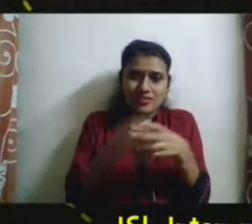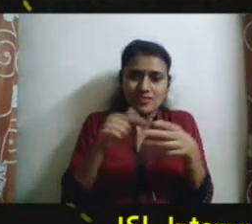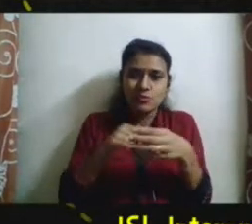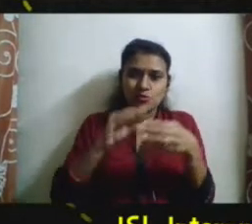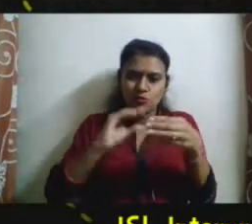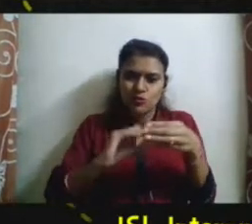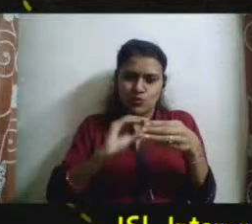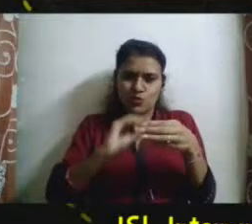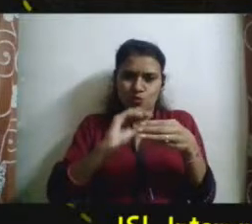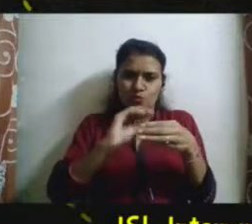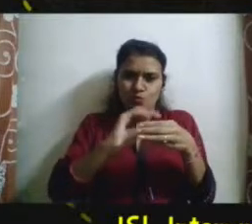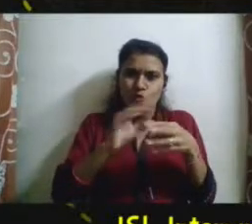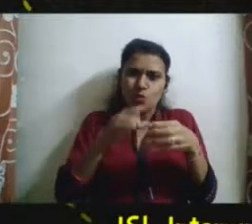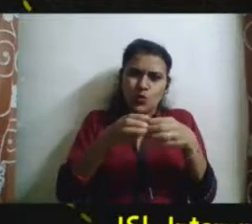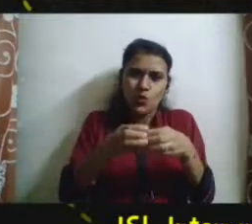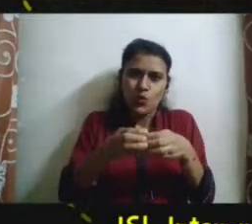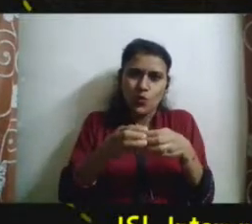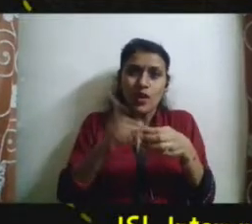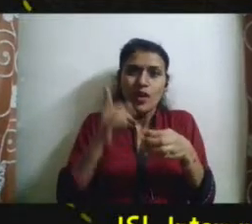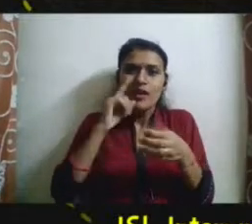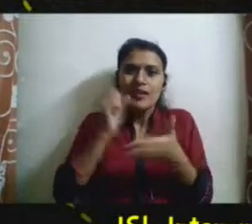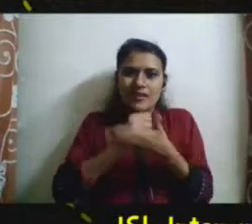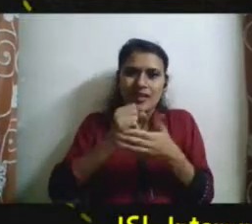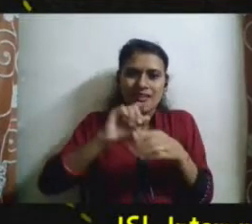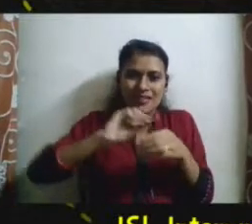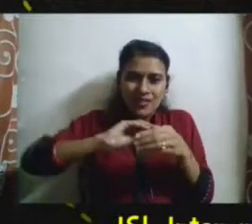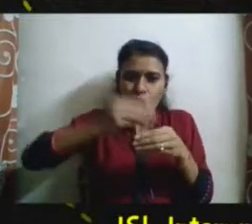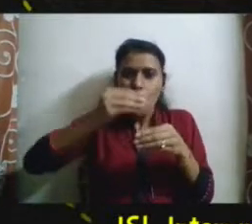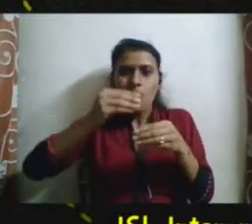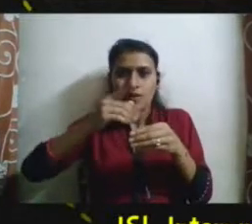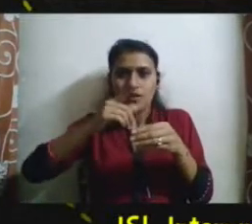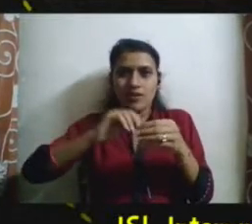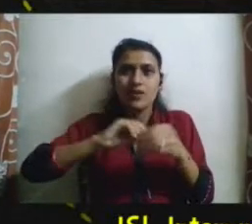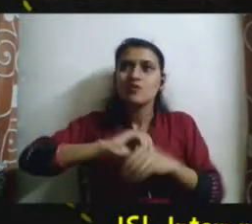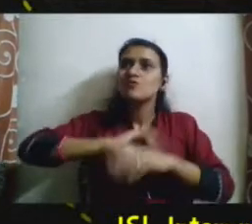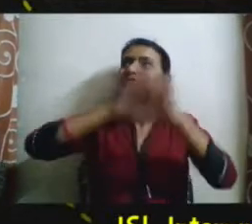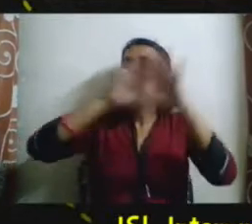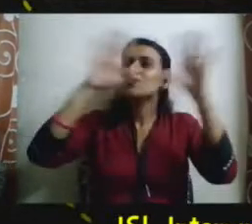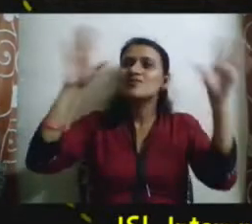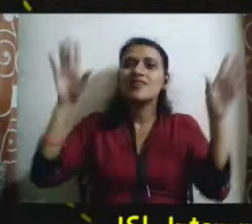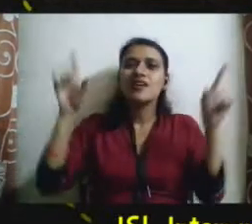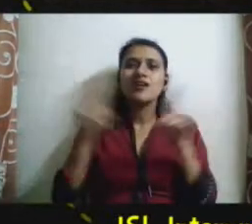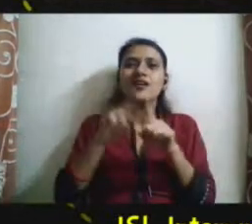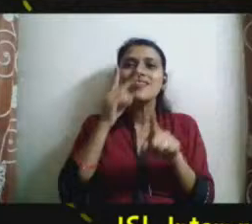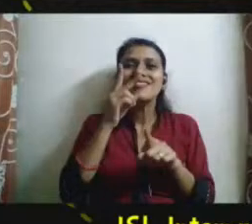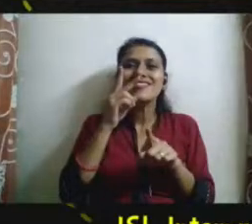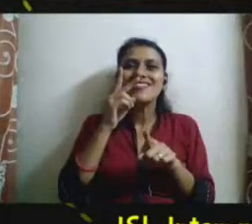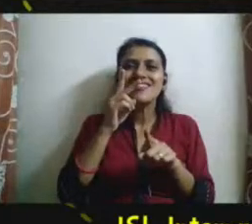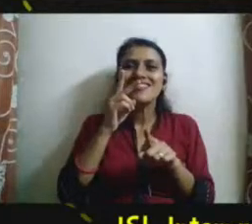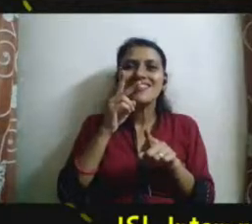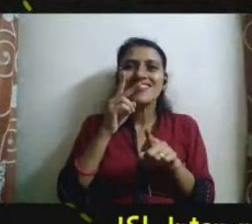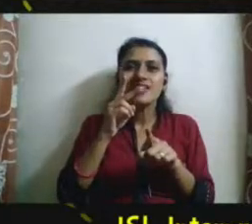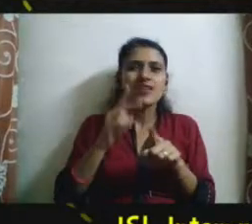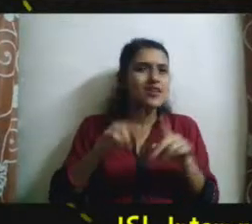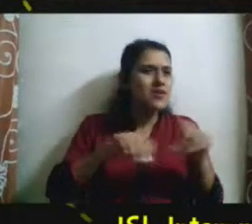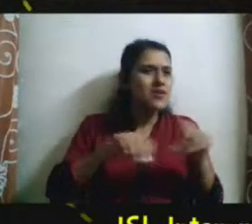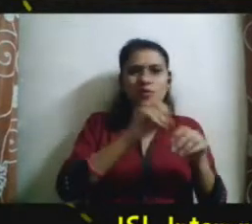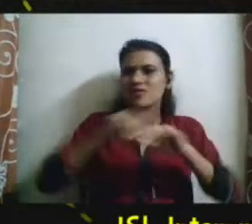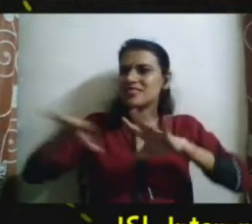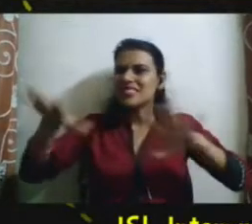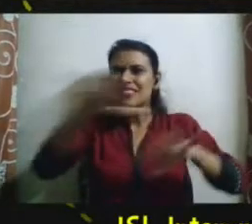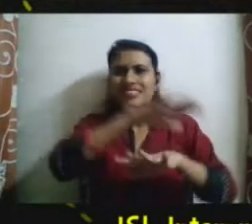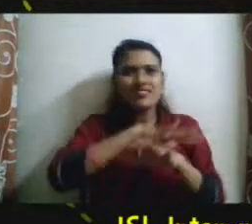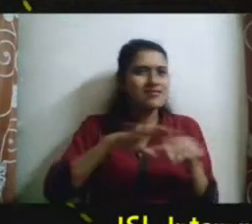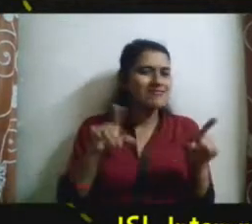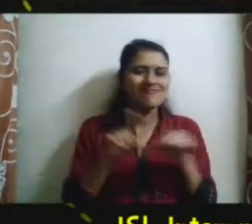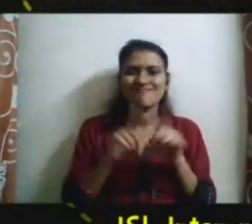you have to pry open, and only then the gin comes out of it and then starts polluting everything. It's never been like